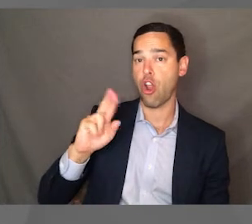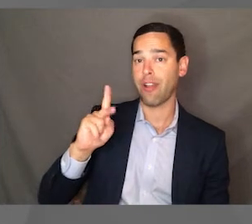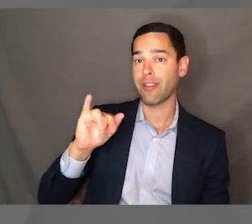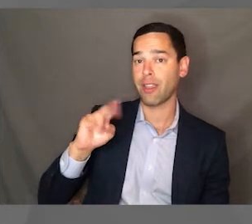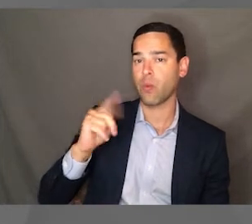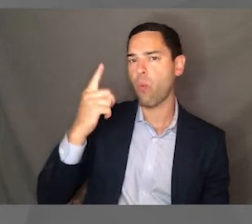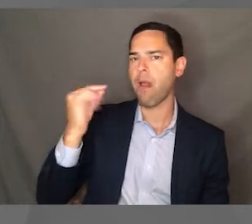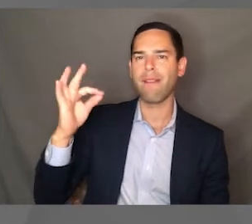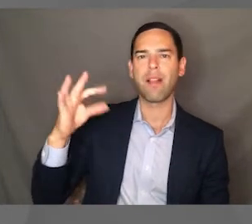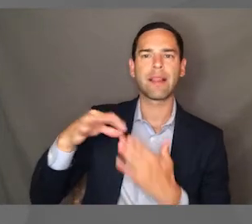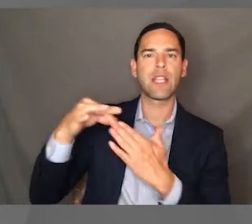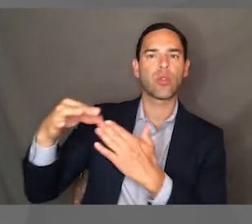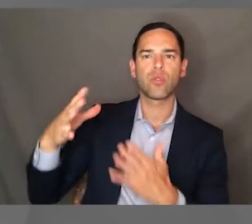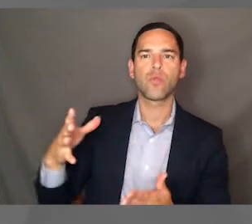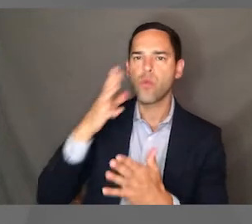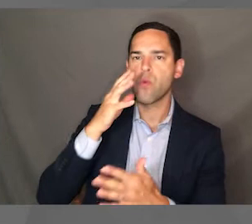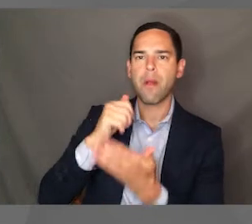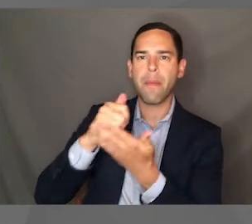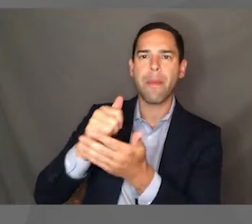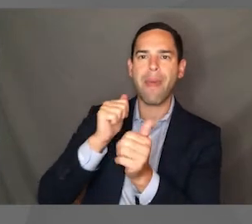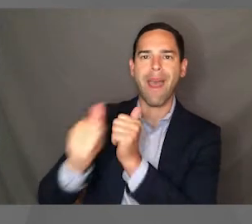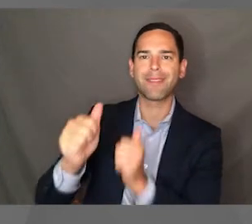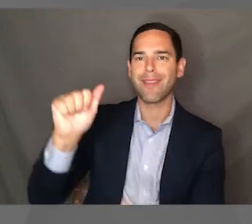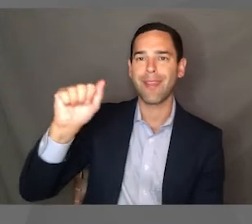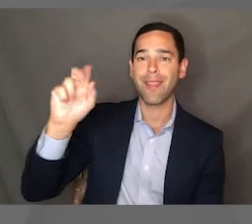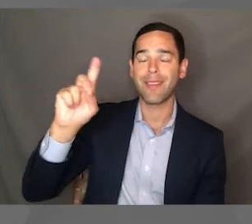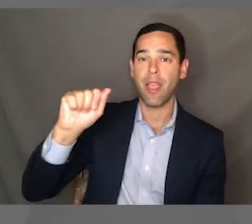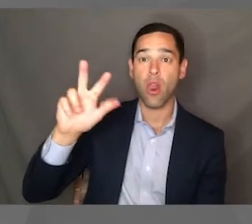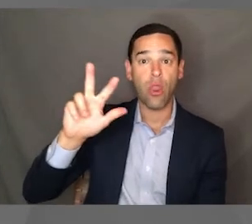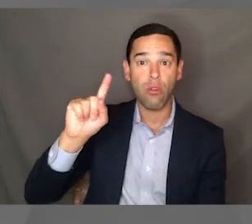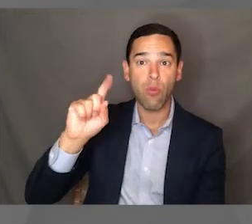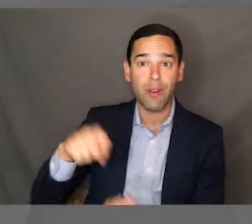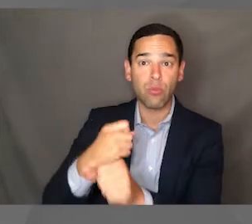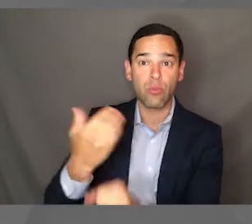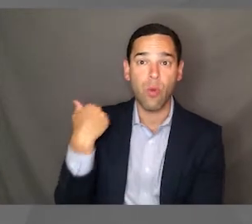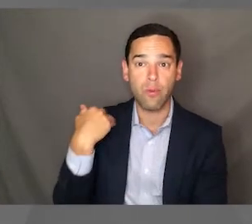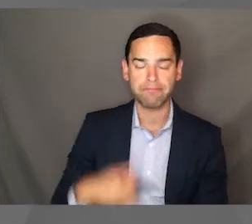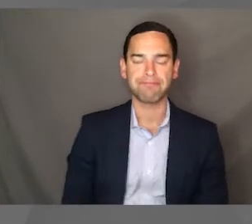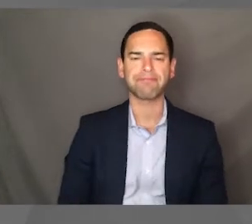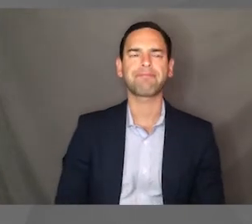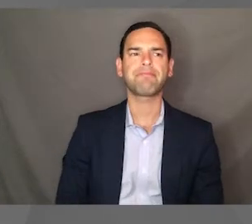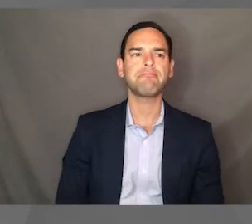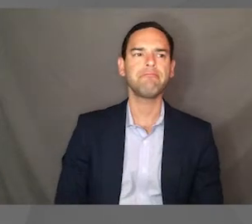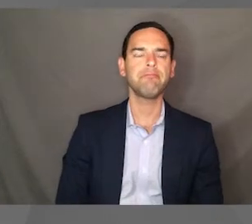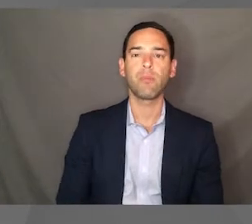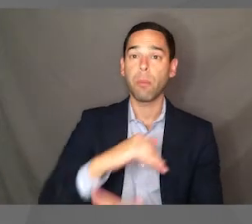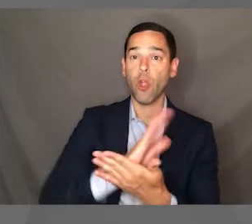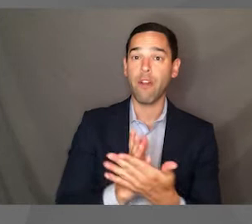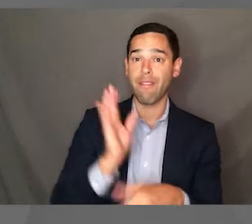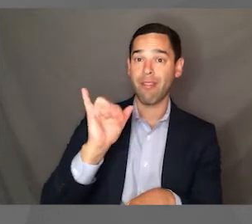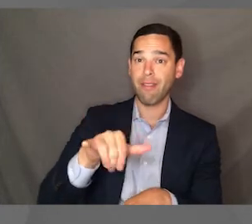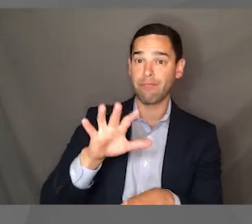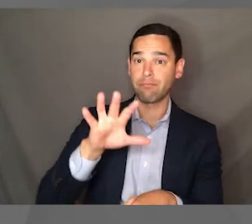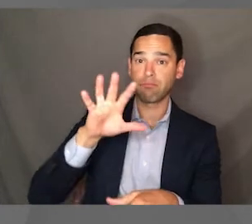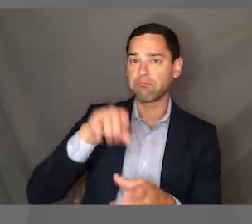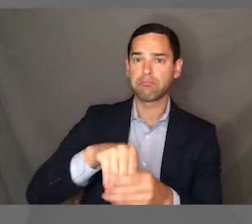that passed the ADA 31 years ago. So, and part of that endeavor was to